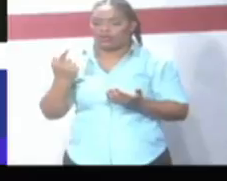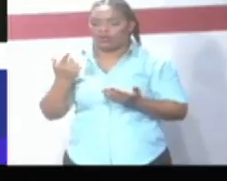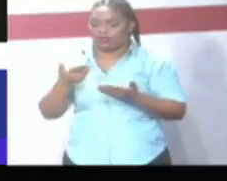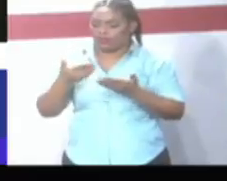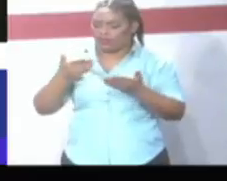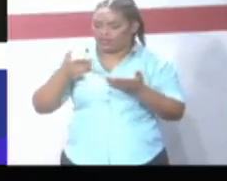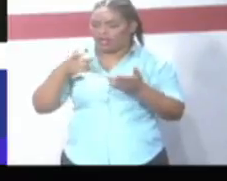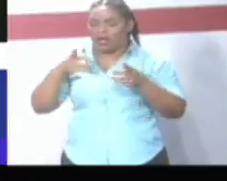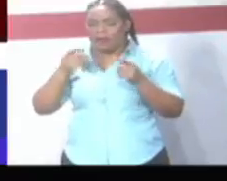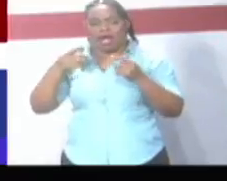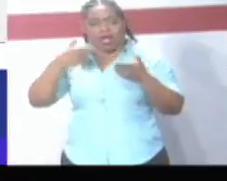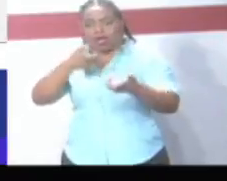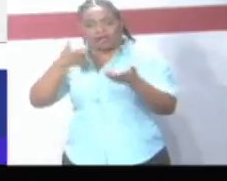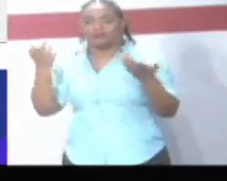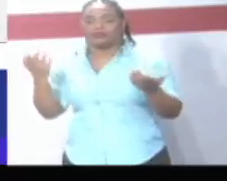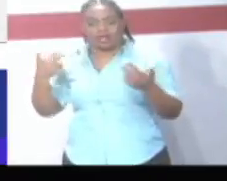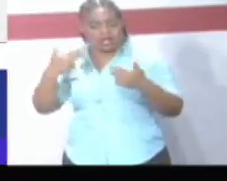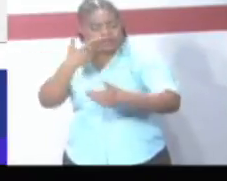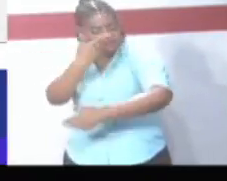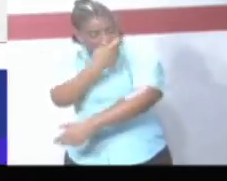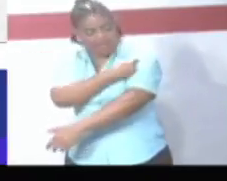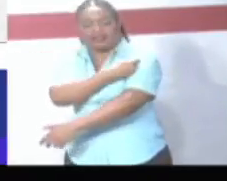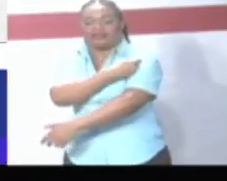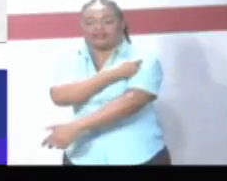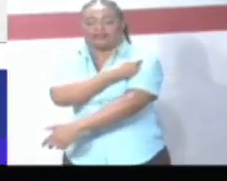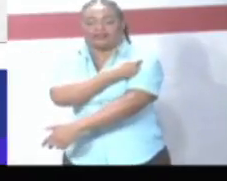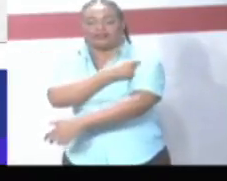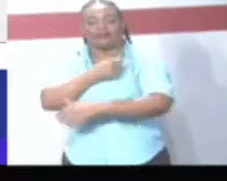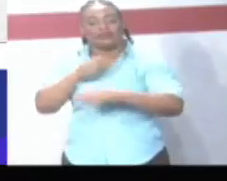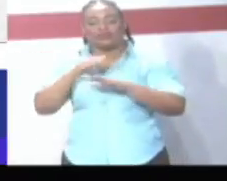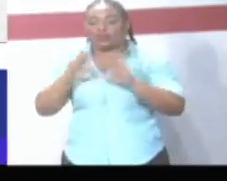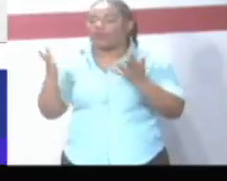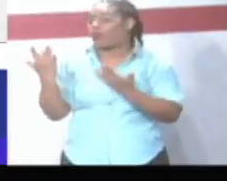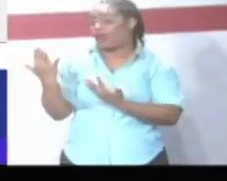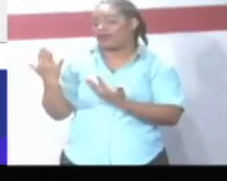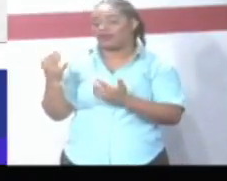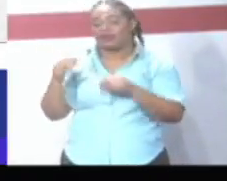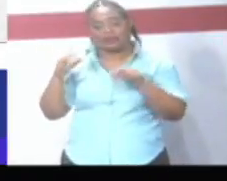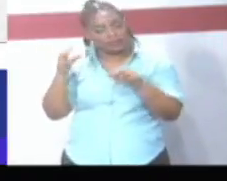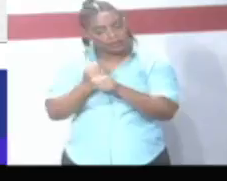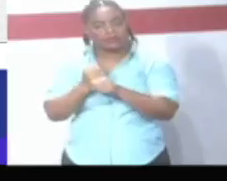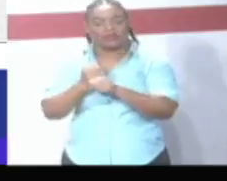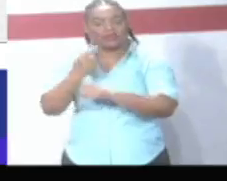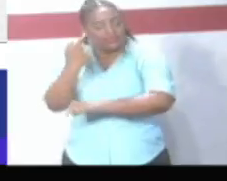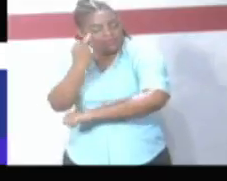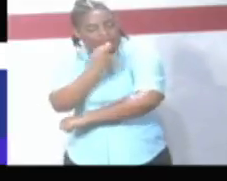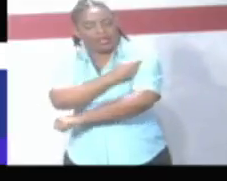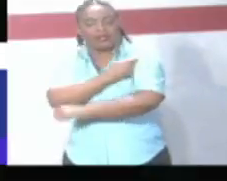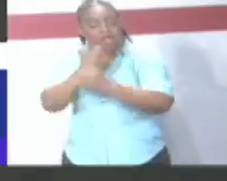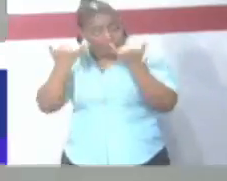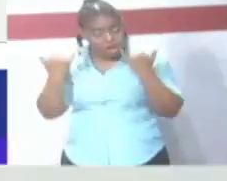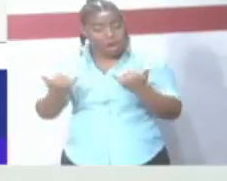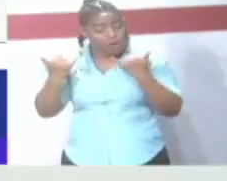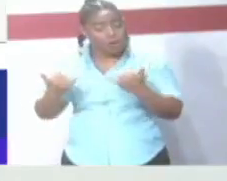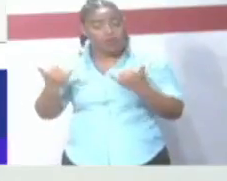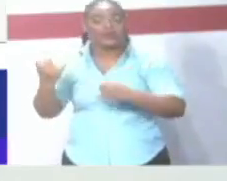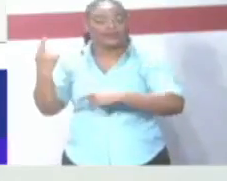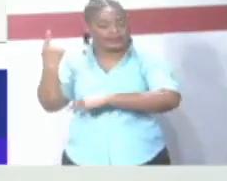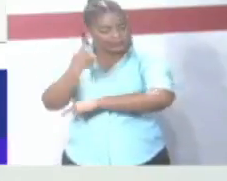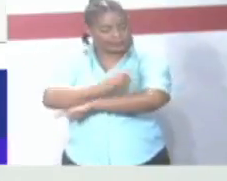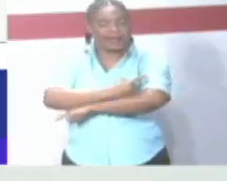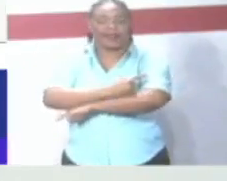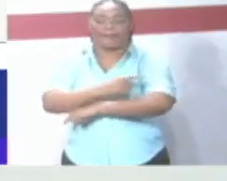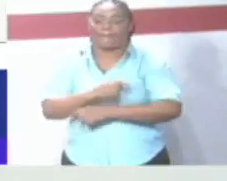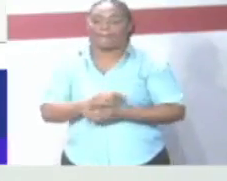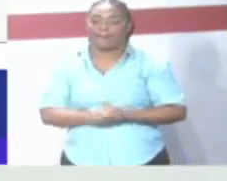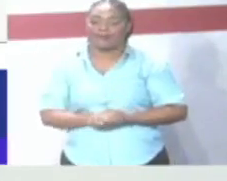is vaccination. Don't delay. Get vaccinated today. We do